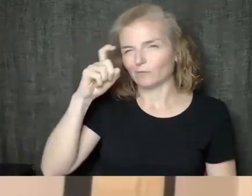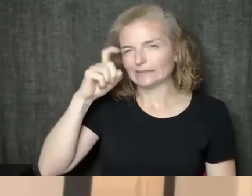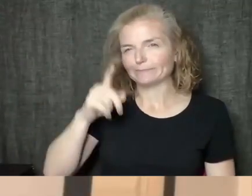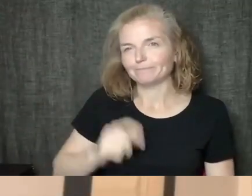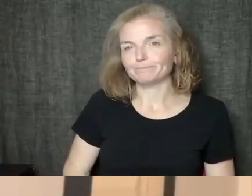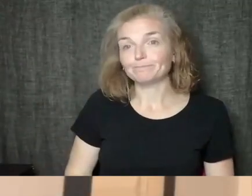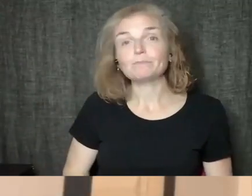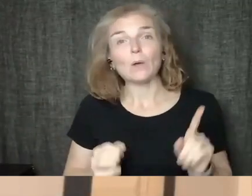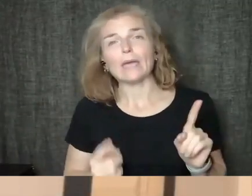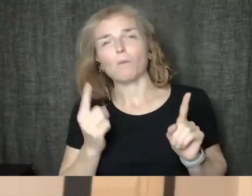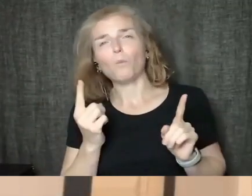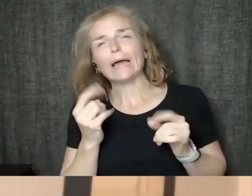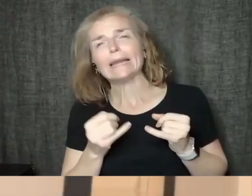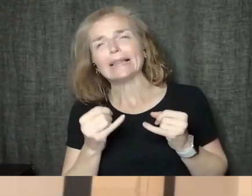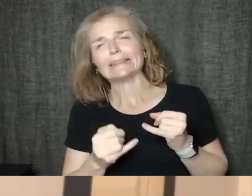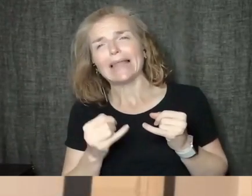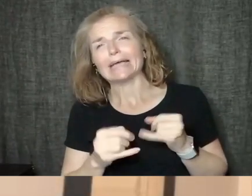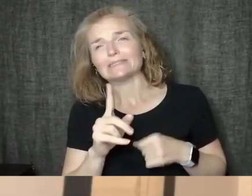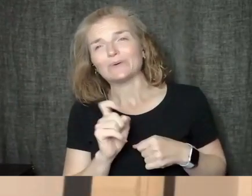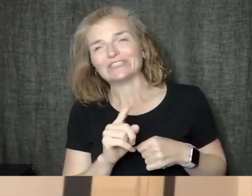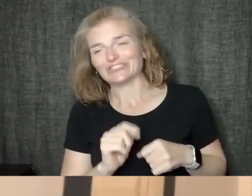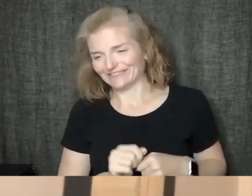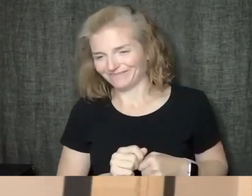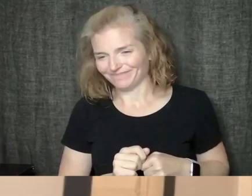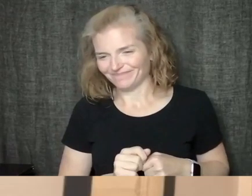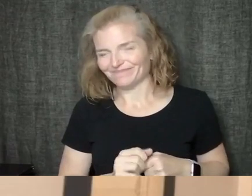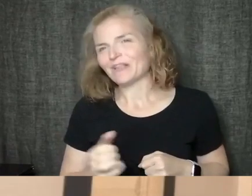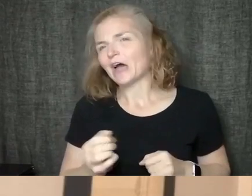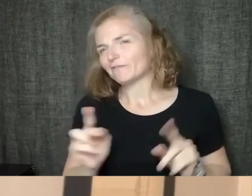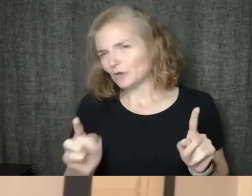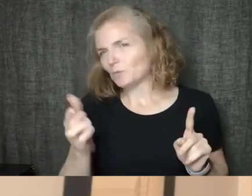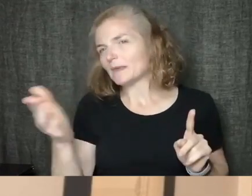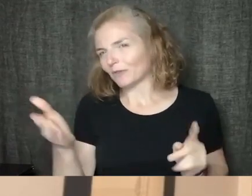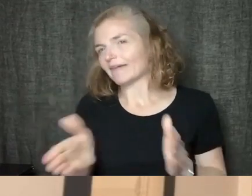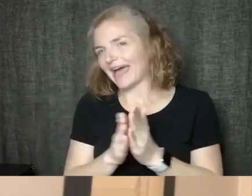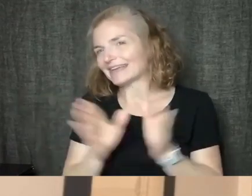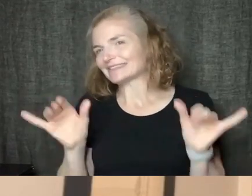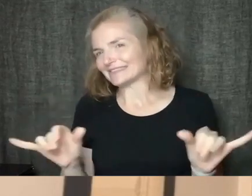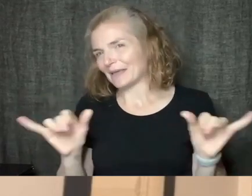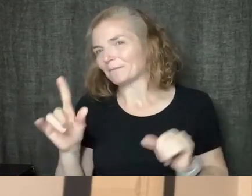Thank you. One last question a couple people have asked, actually.